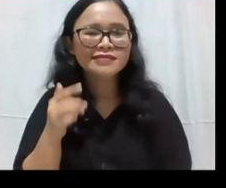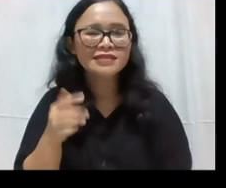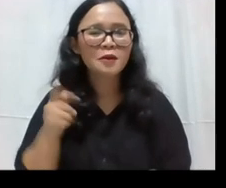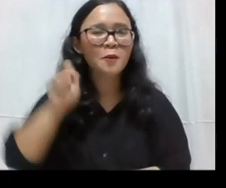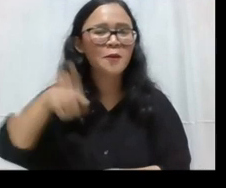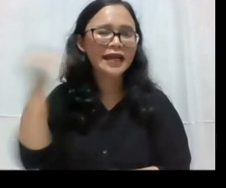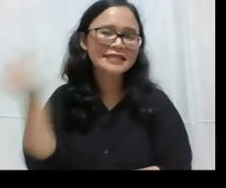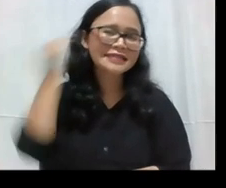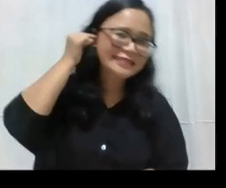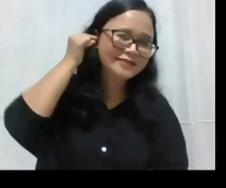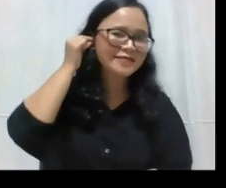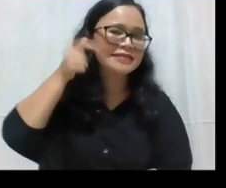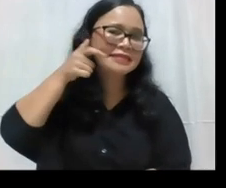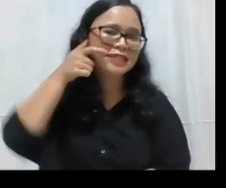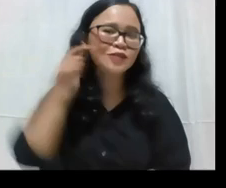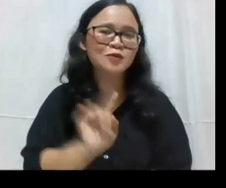see if they help.